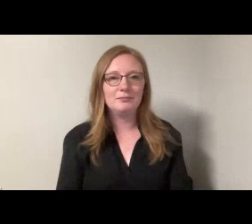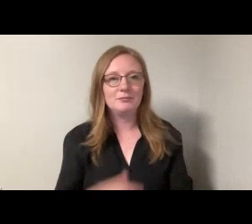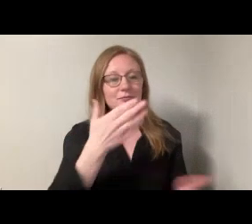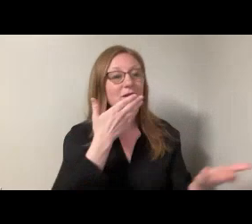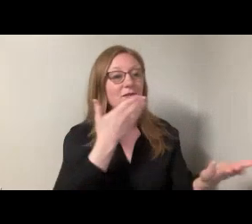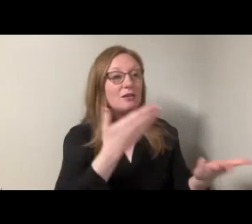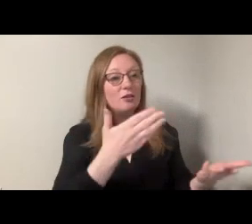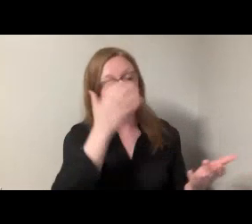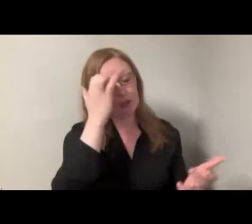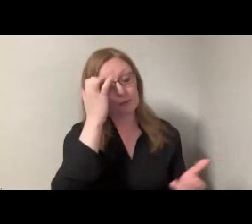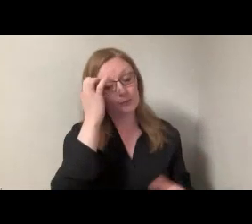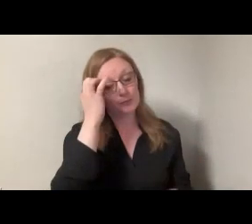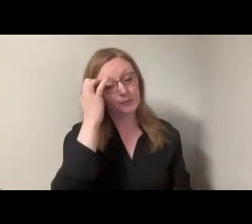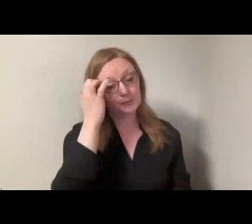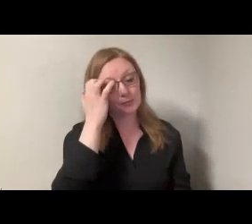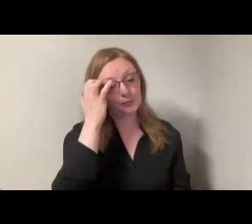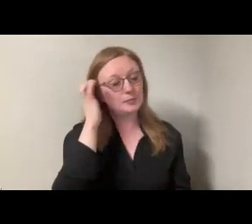thank you.